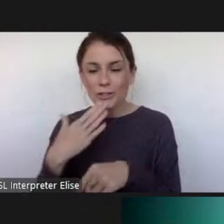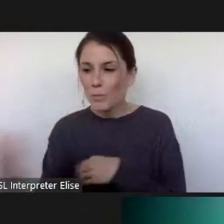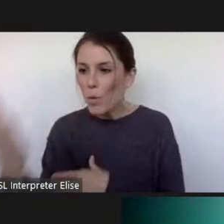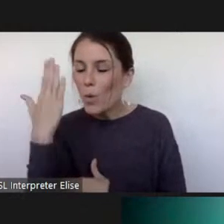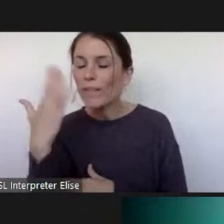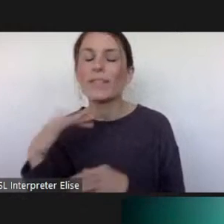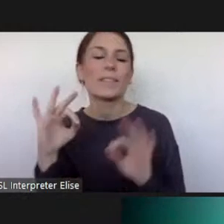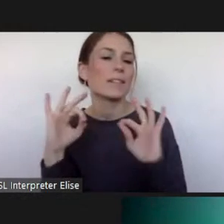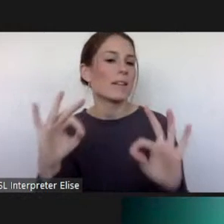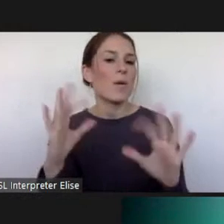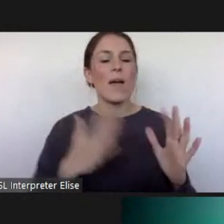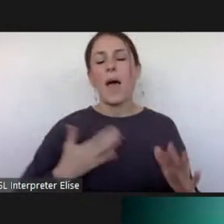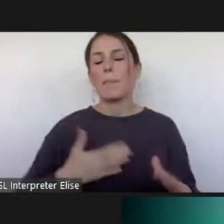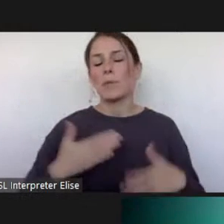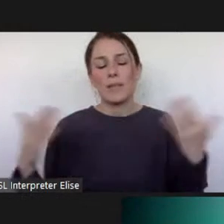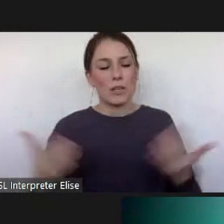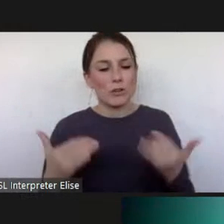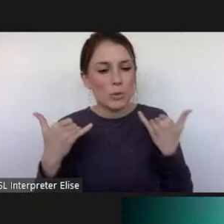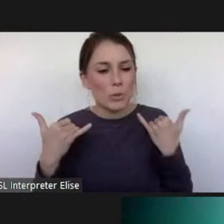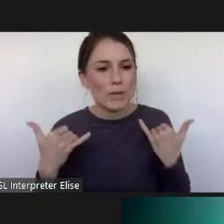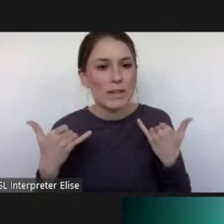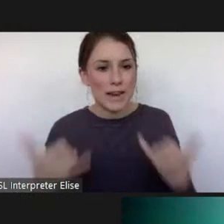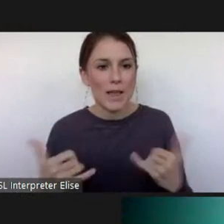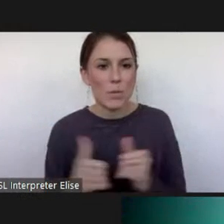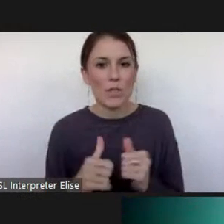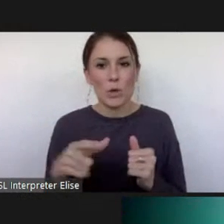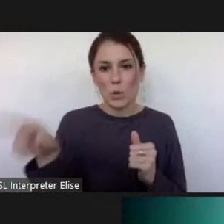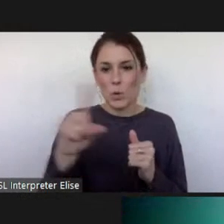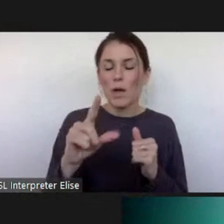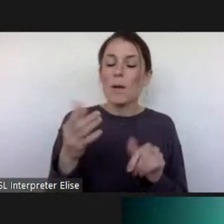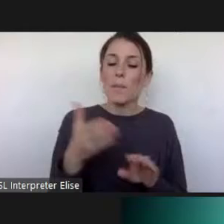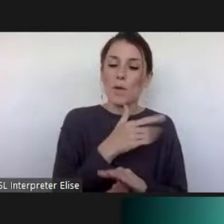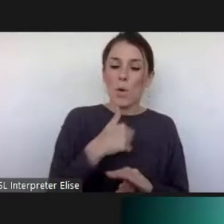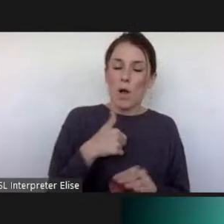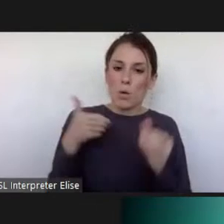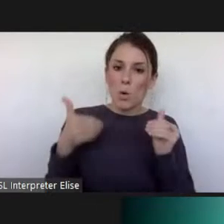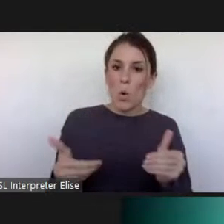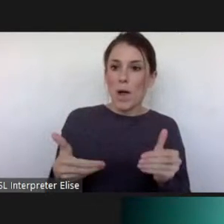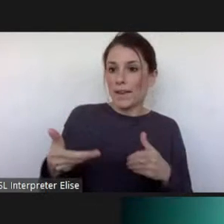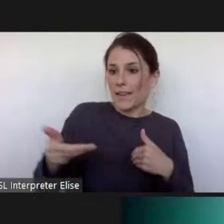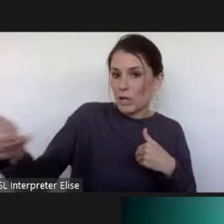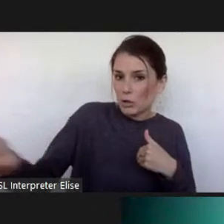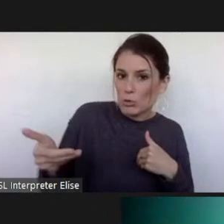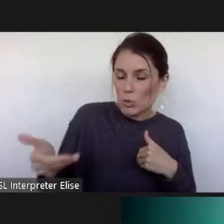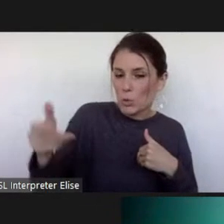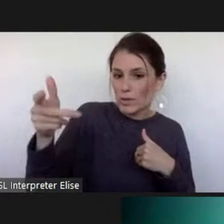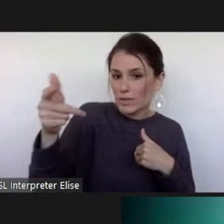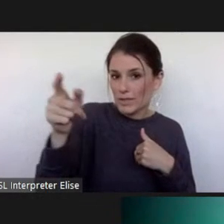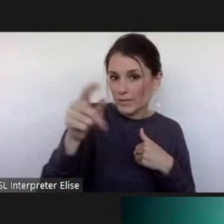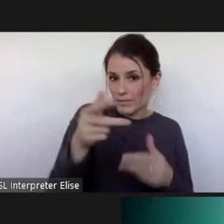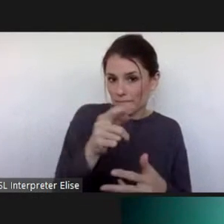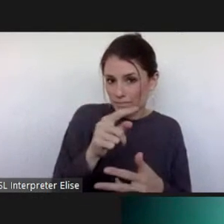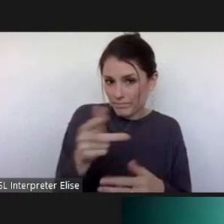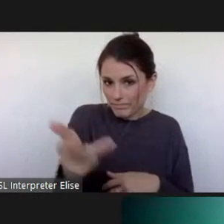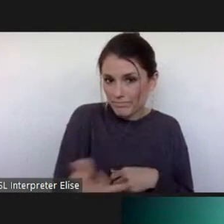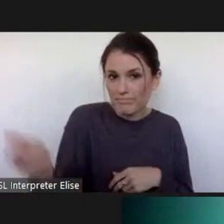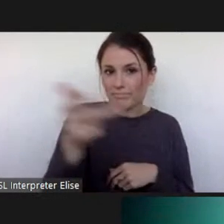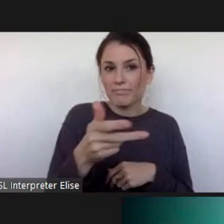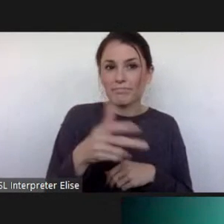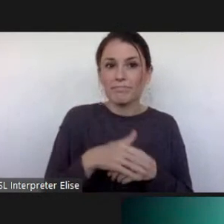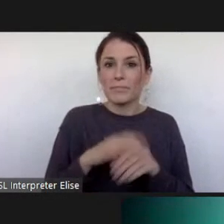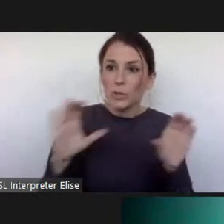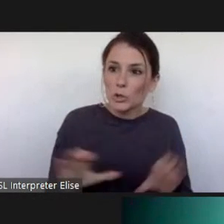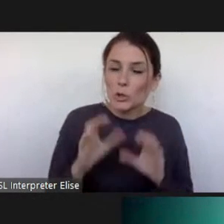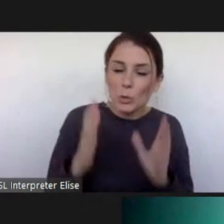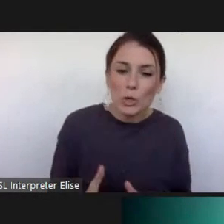you. Before I introduce these awe-inspiring artists, thinkers, doers,